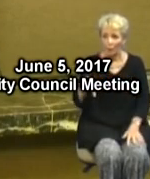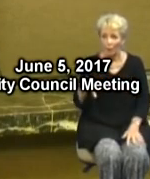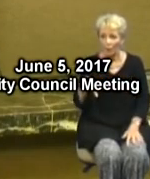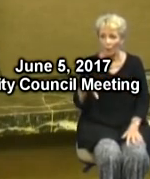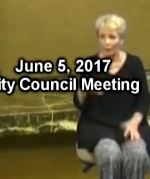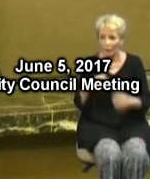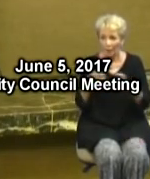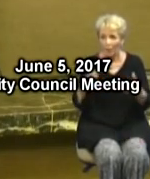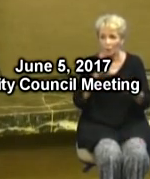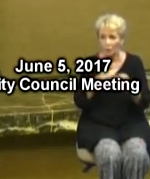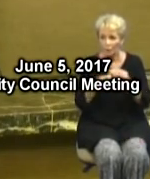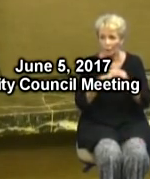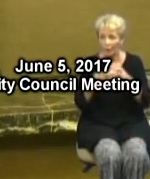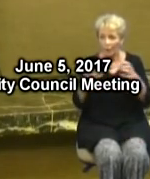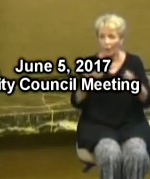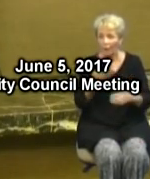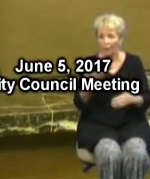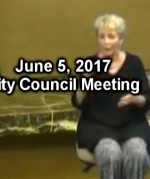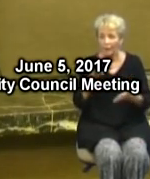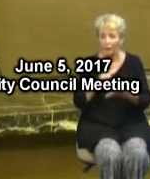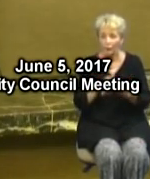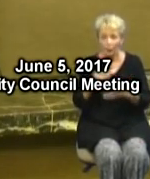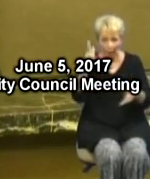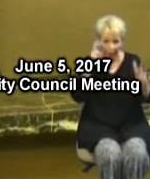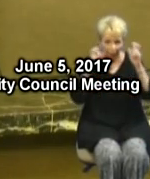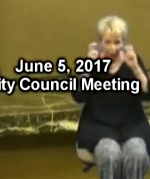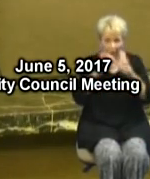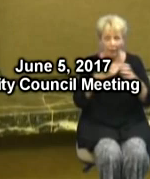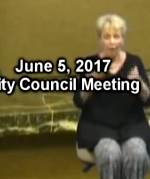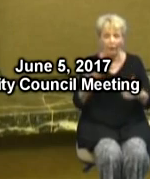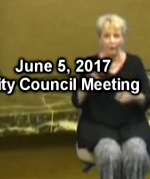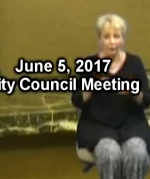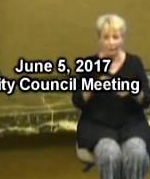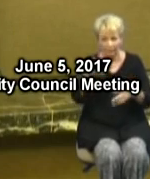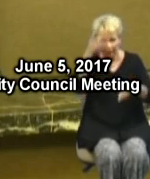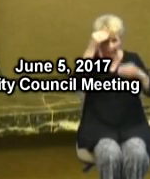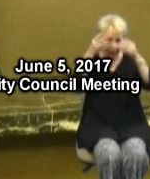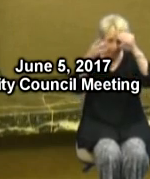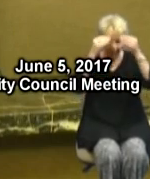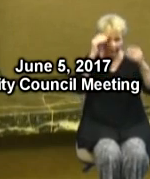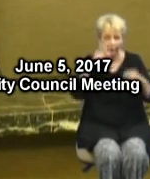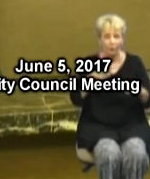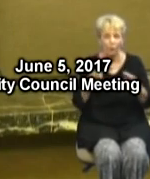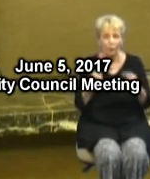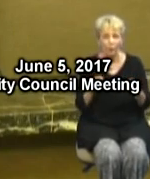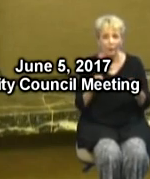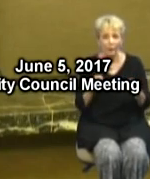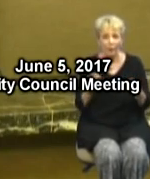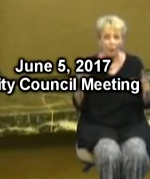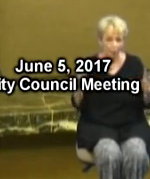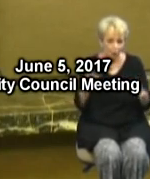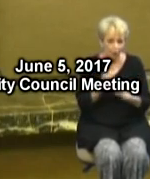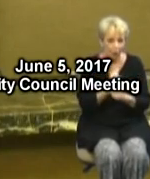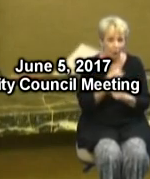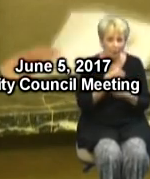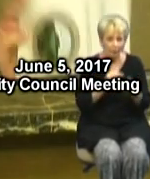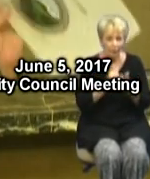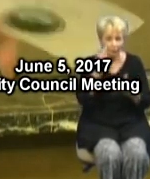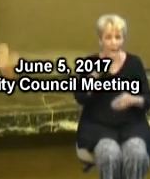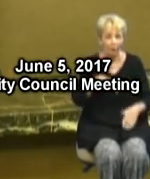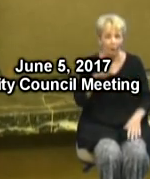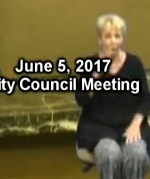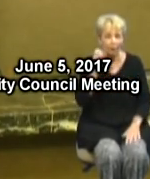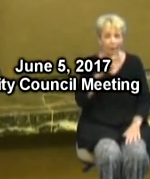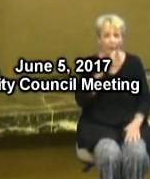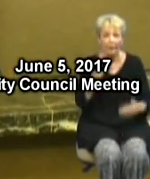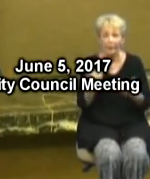Lots of numbers and lots of things to hear and lots of things to take in. So we tried to summarize some of those for you so that it